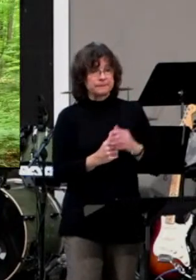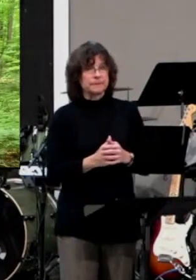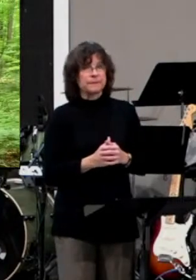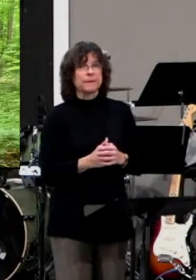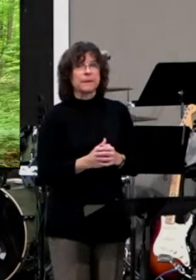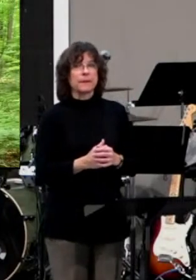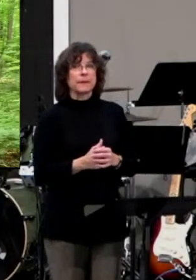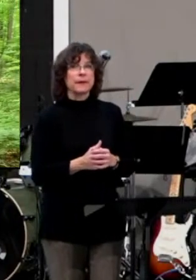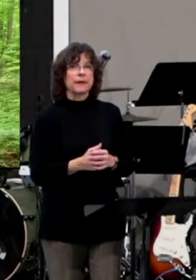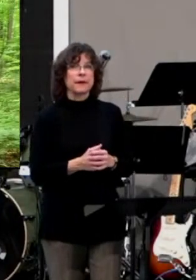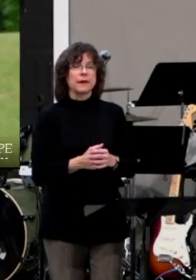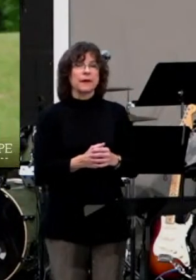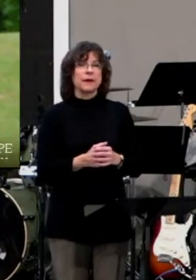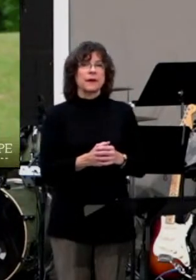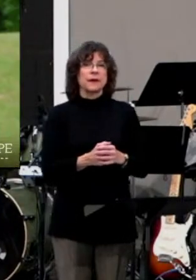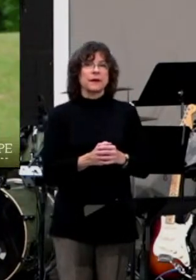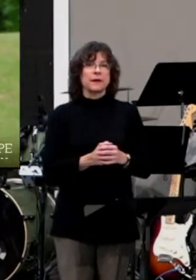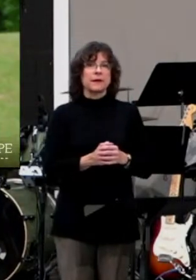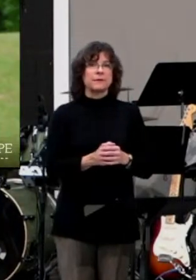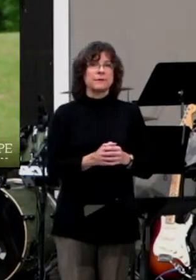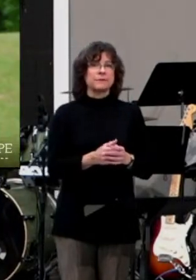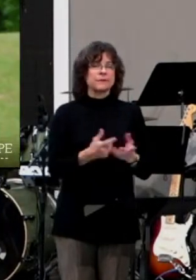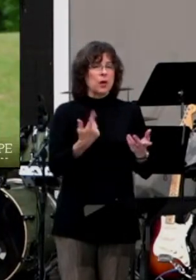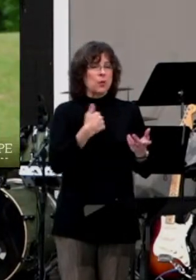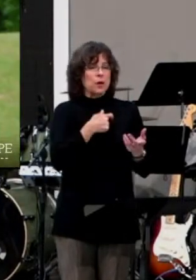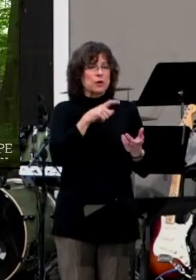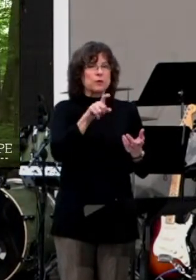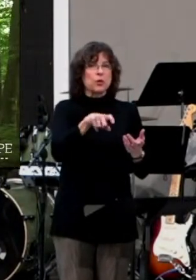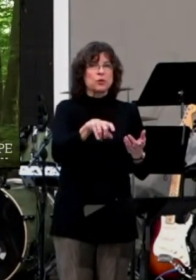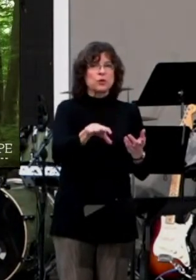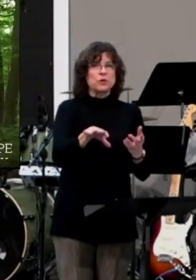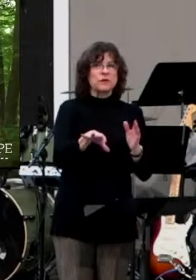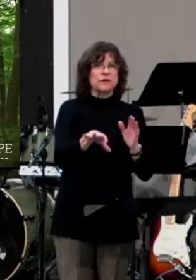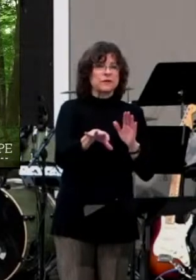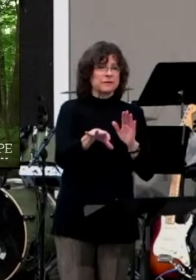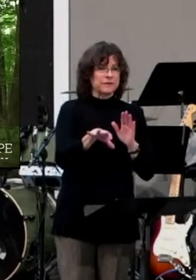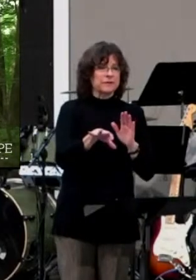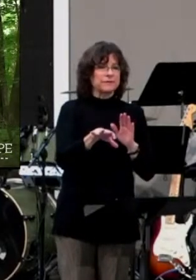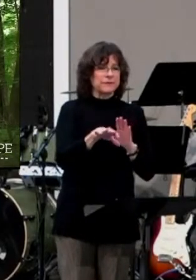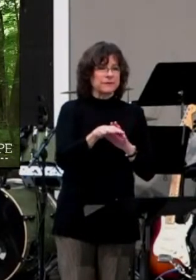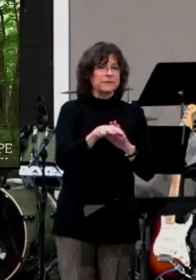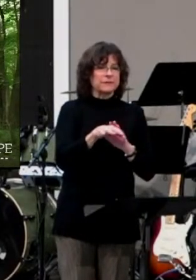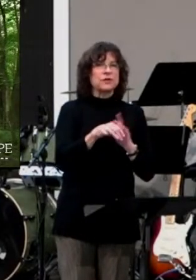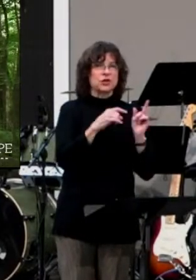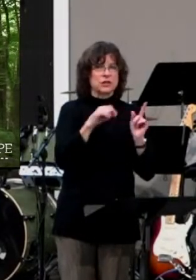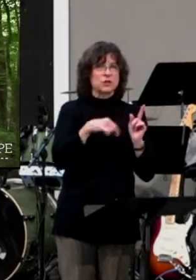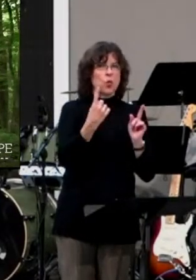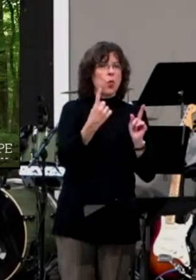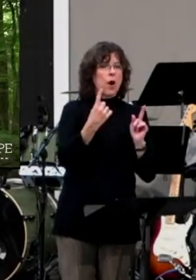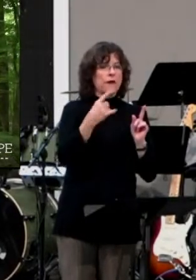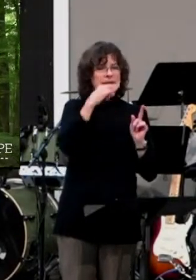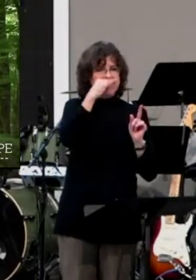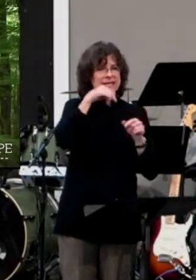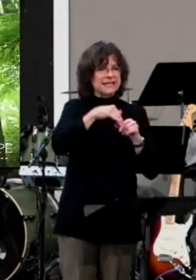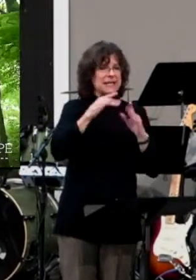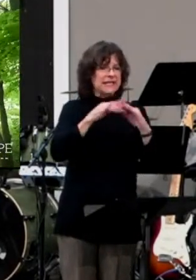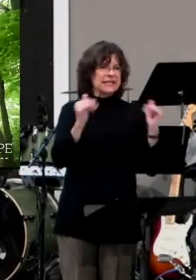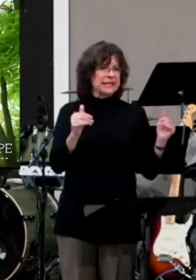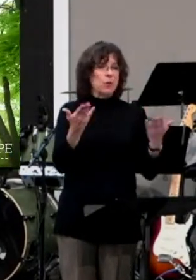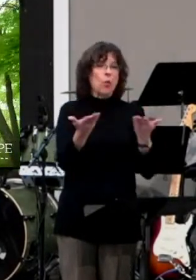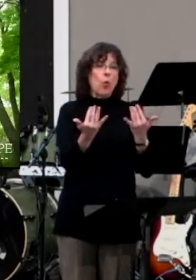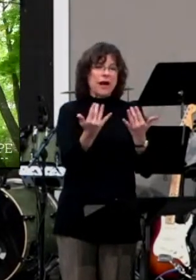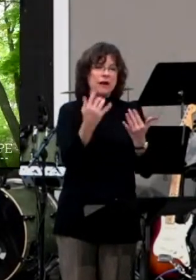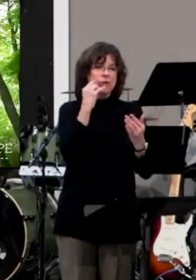Some things I like to do for fun are reading. I like to draw. I like to build out of Legos. I like